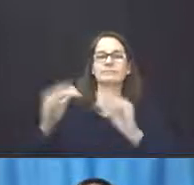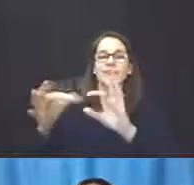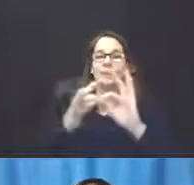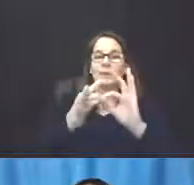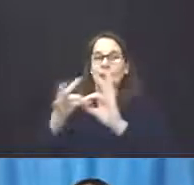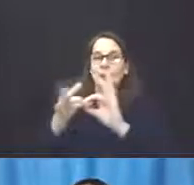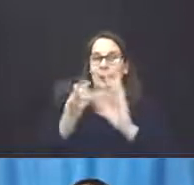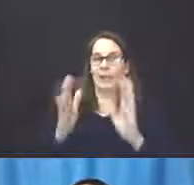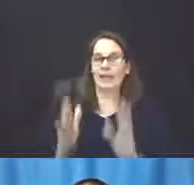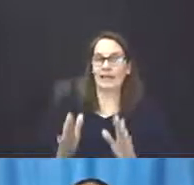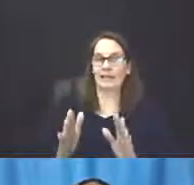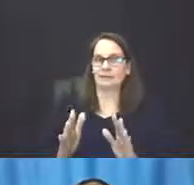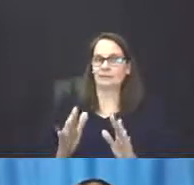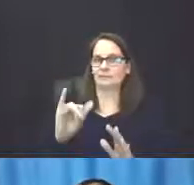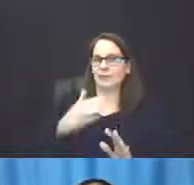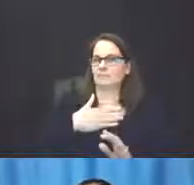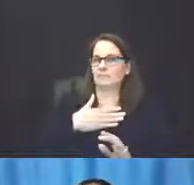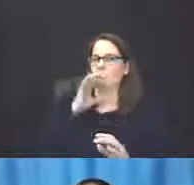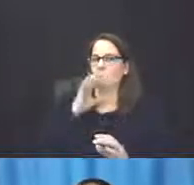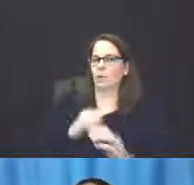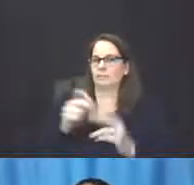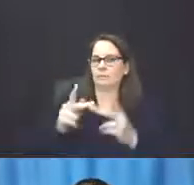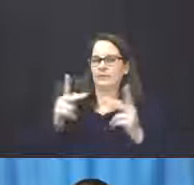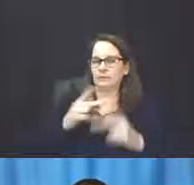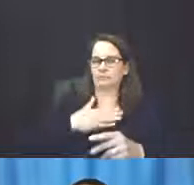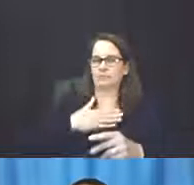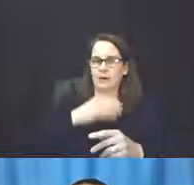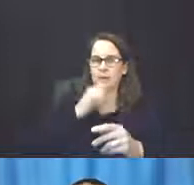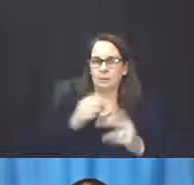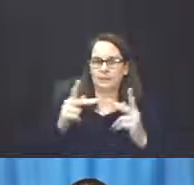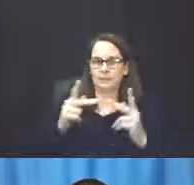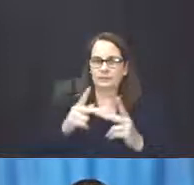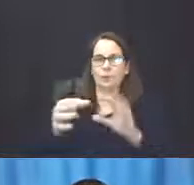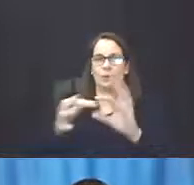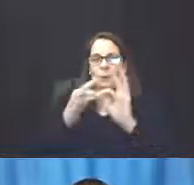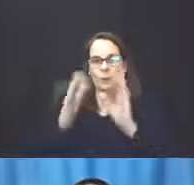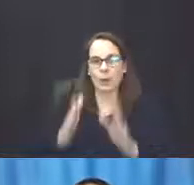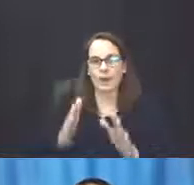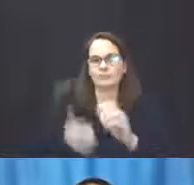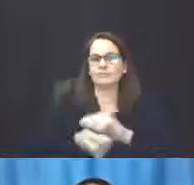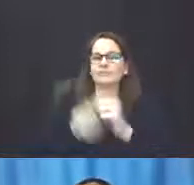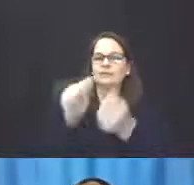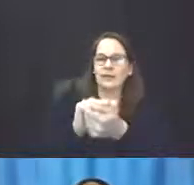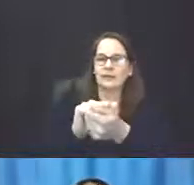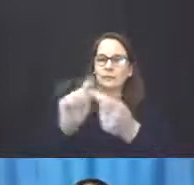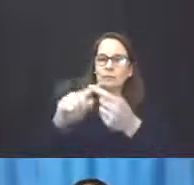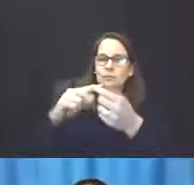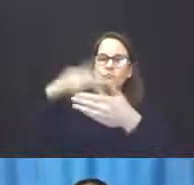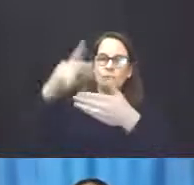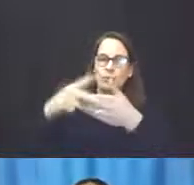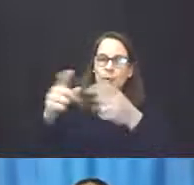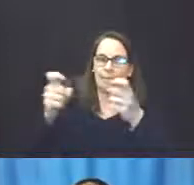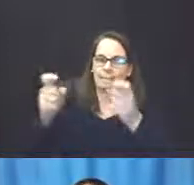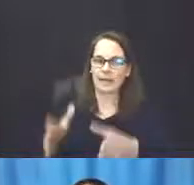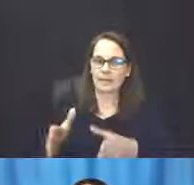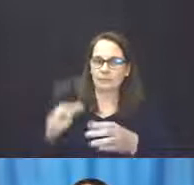referral specialist. And also we had a coordinator, and that was my old position. the coordinator, and that